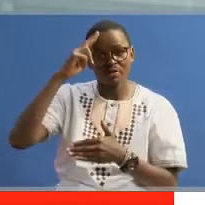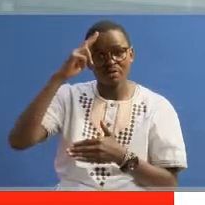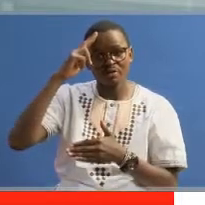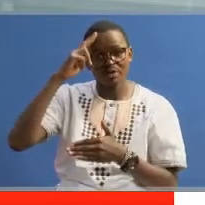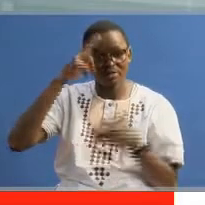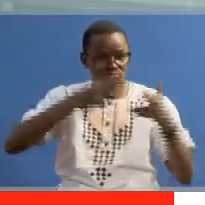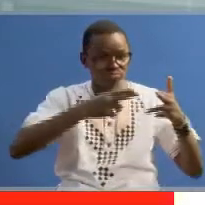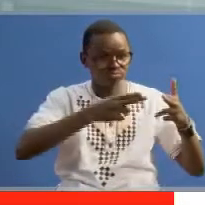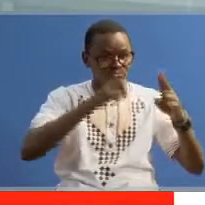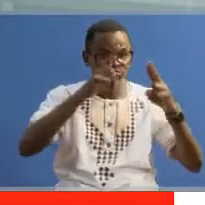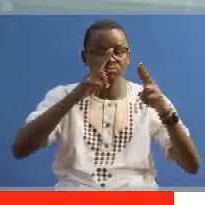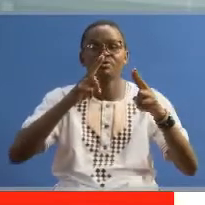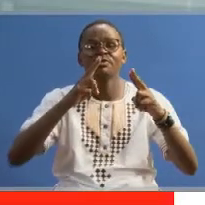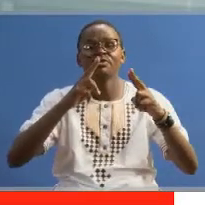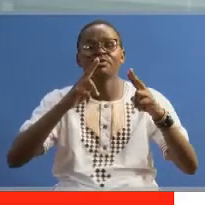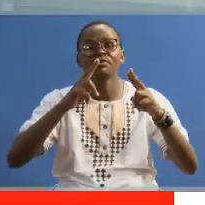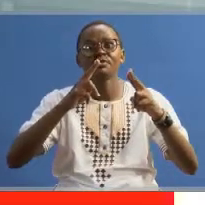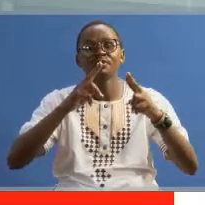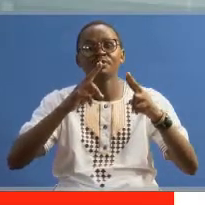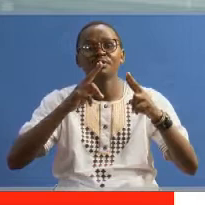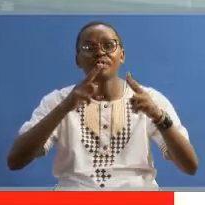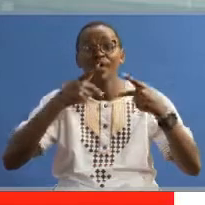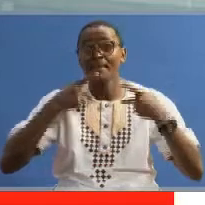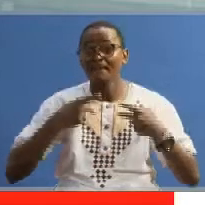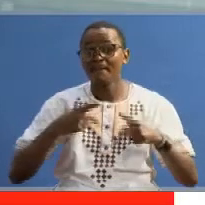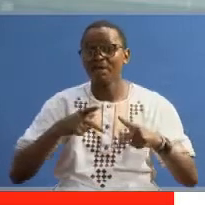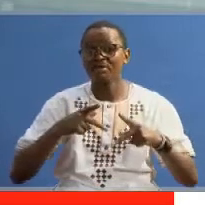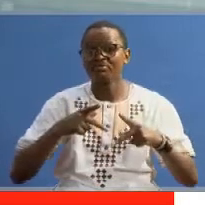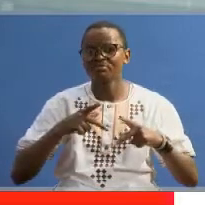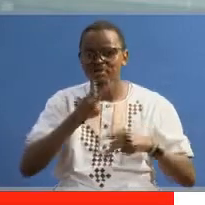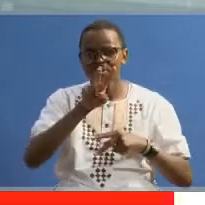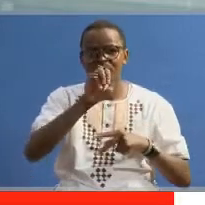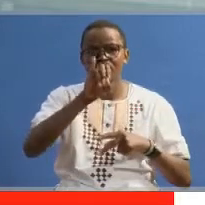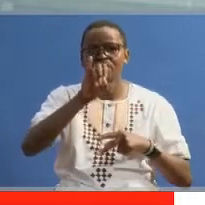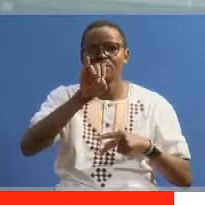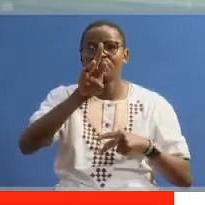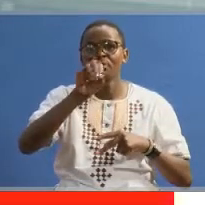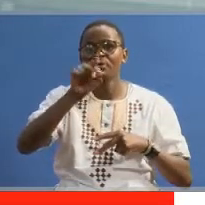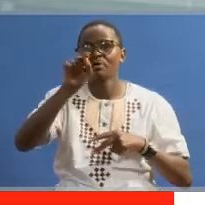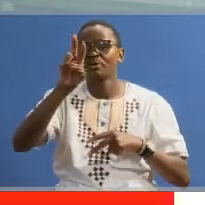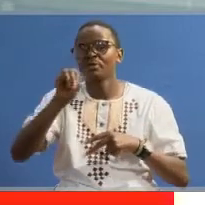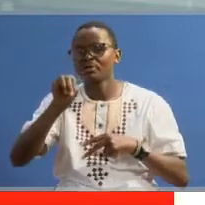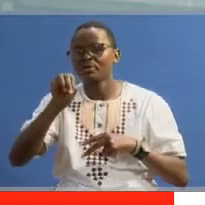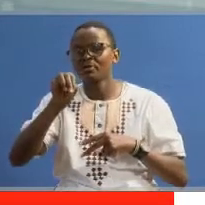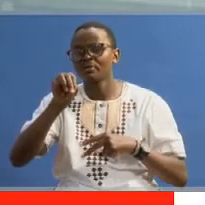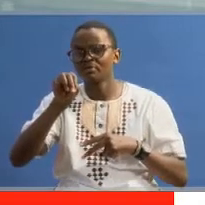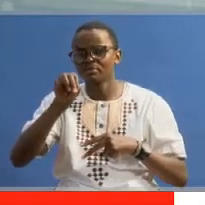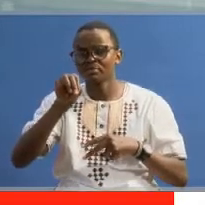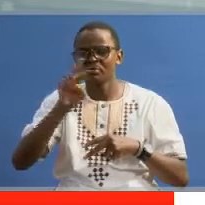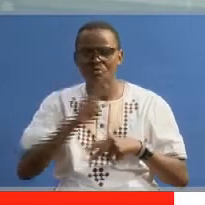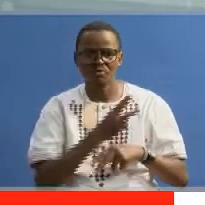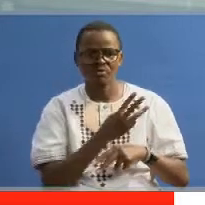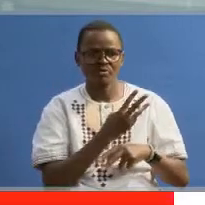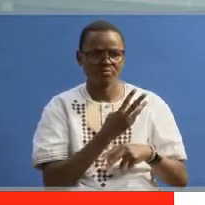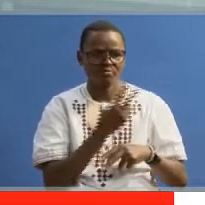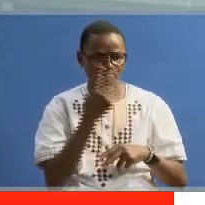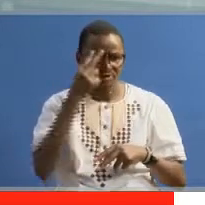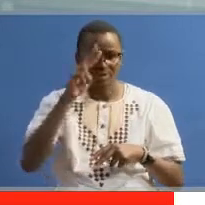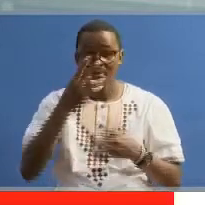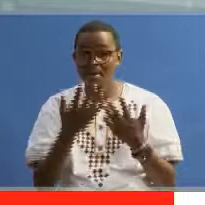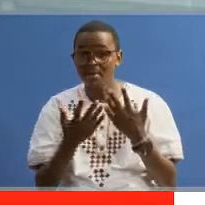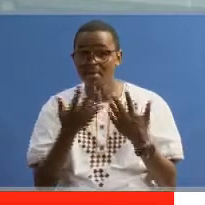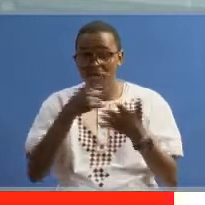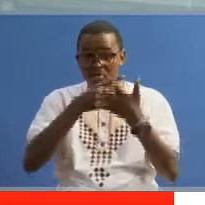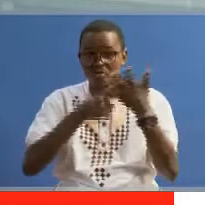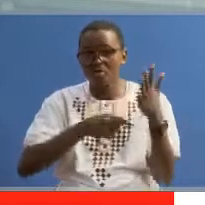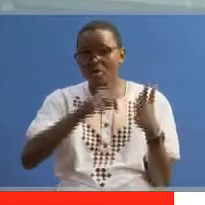pulls a trigger on the person we'd call a victim in this particular case. Do we ever go on to look at perhaps